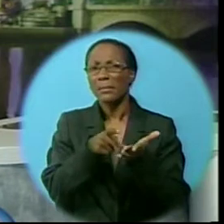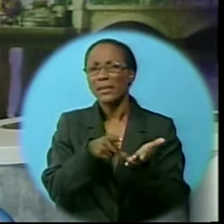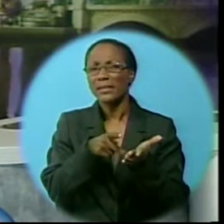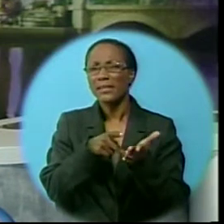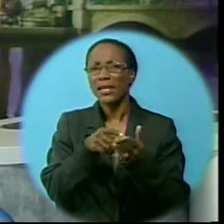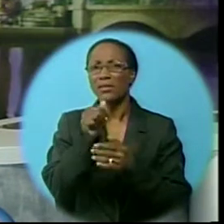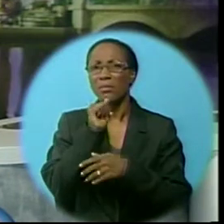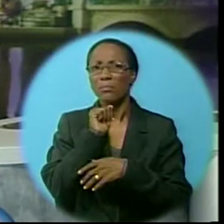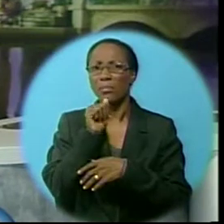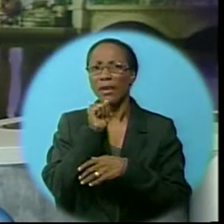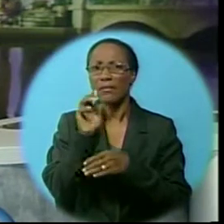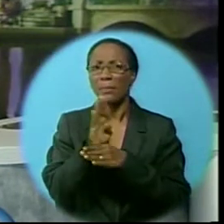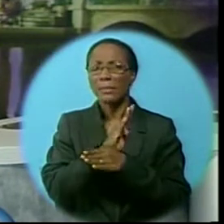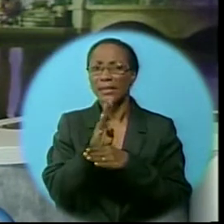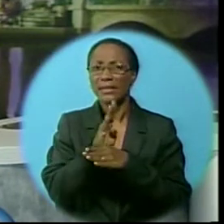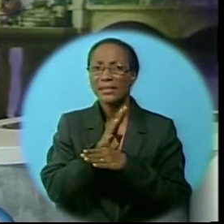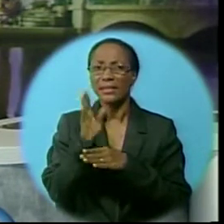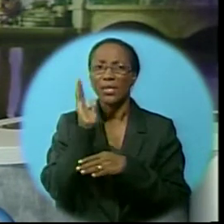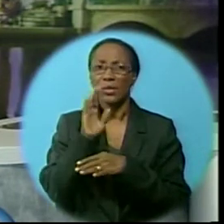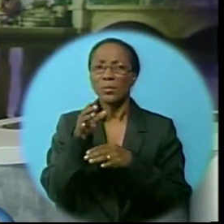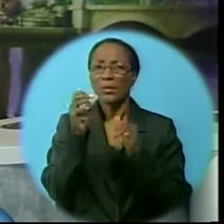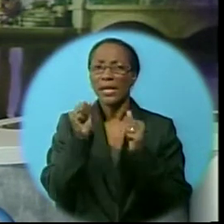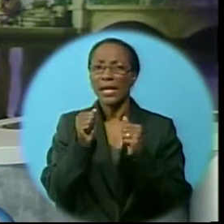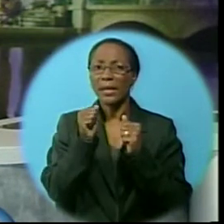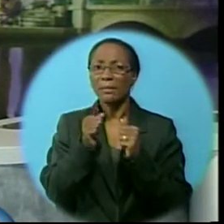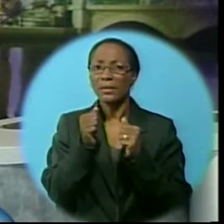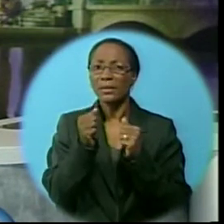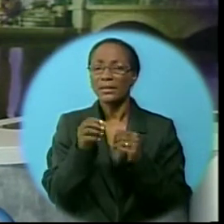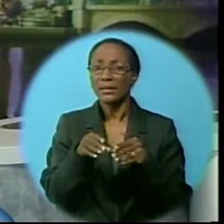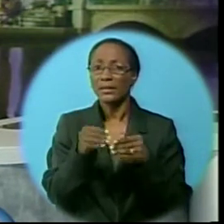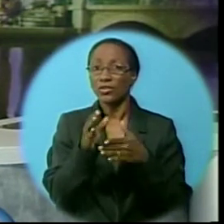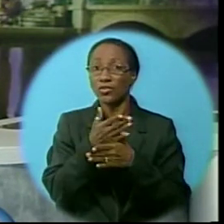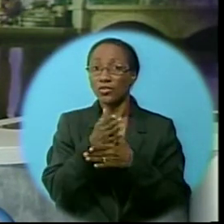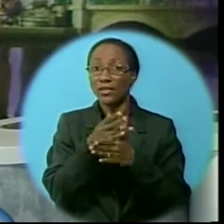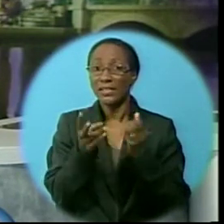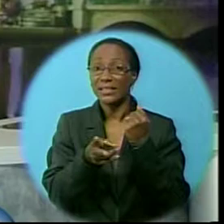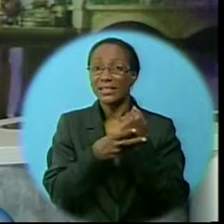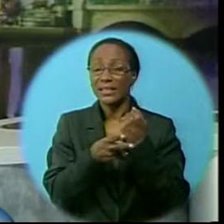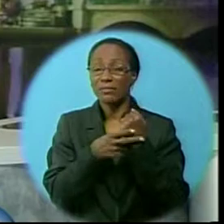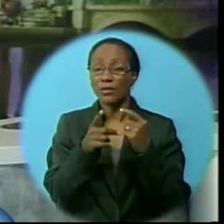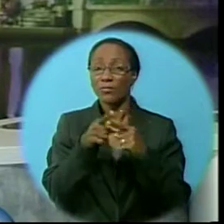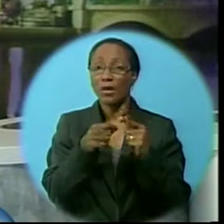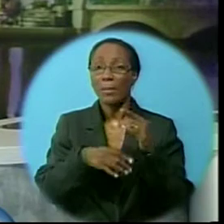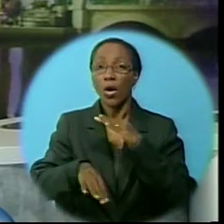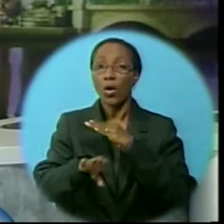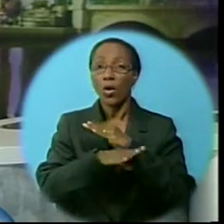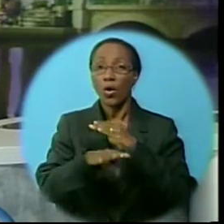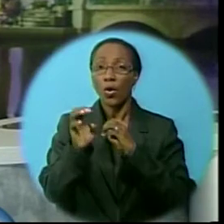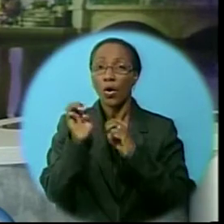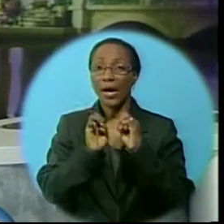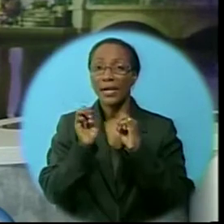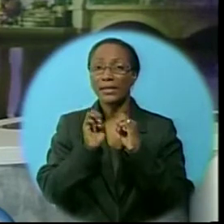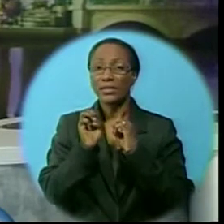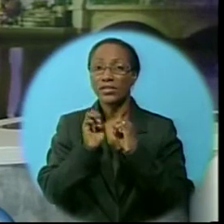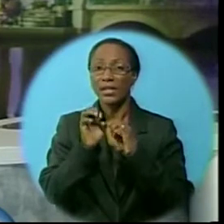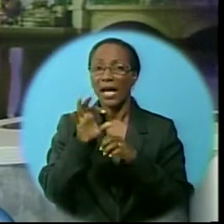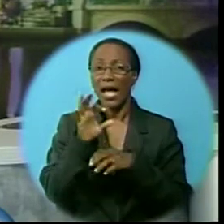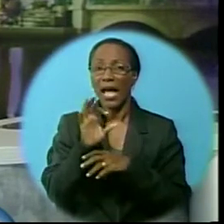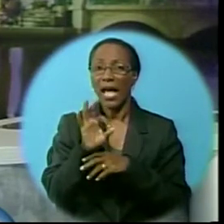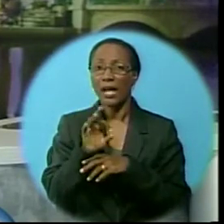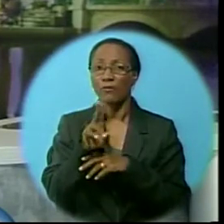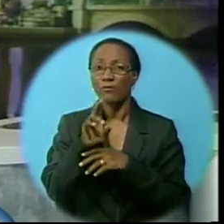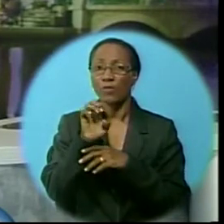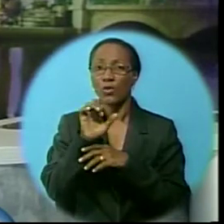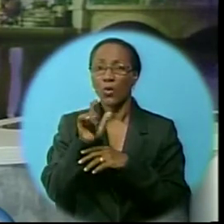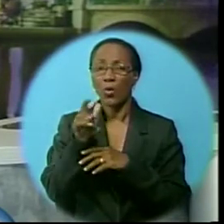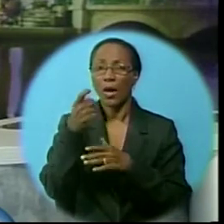some segments of the private sector may be able to pass on savings arising from lower energy and fuel costs to consumers, but it may